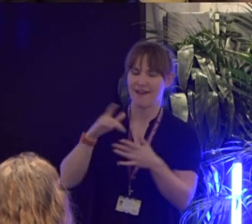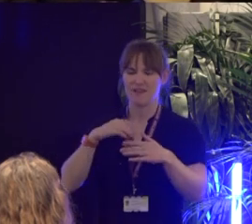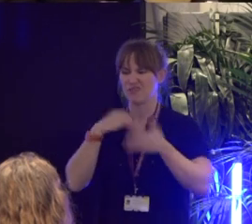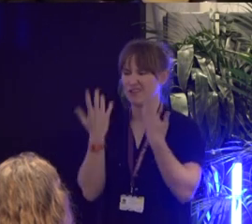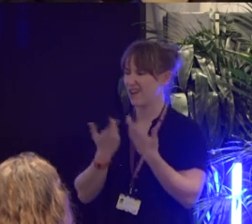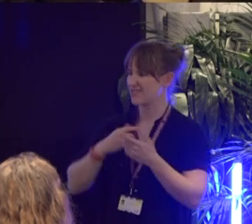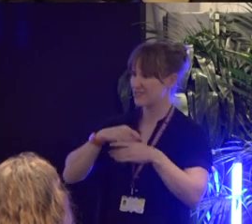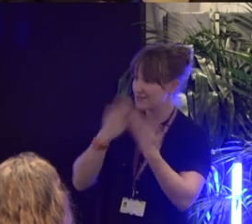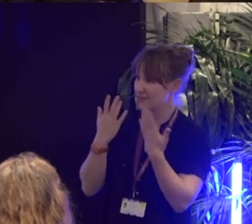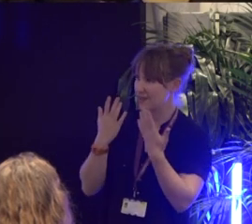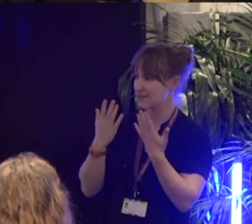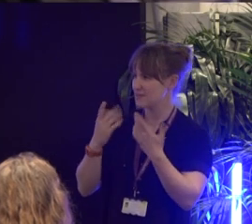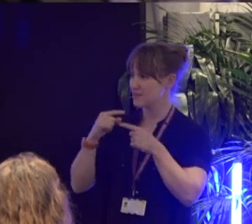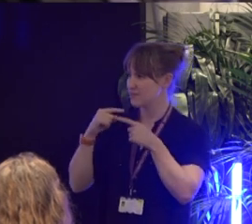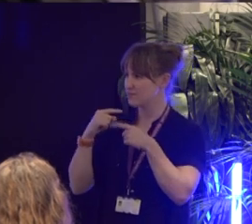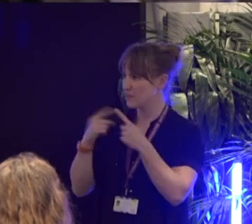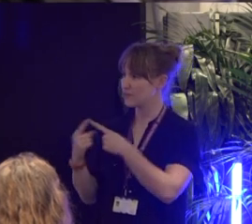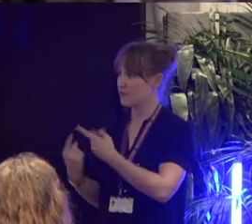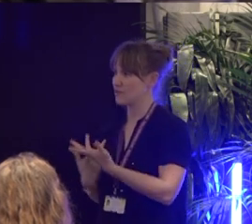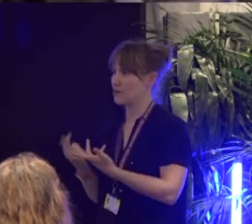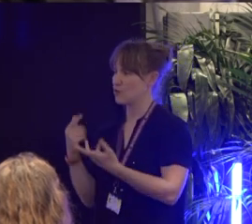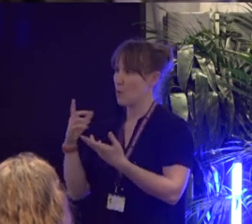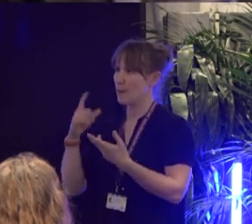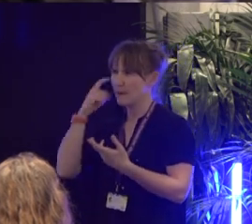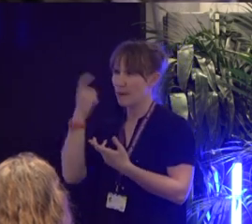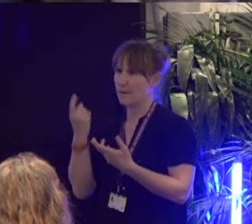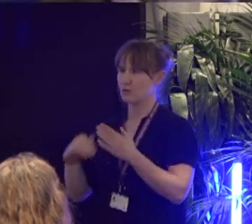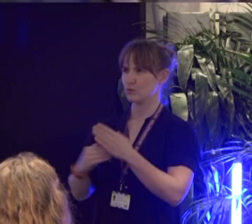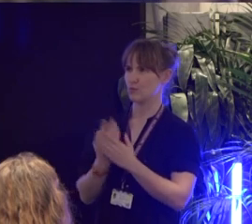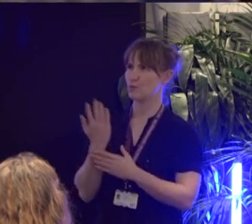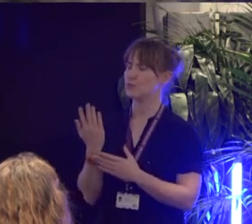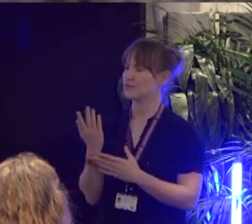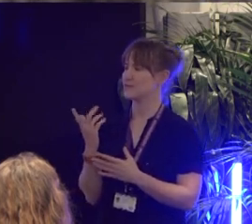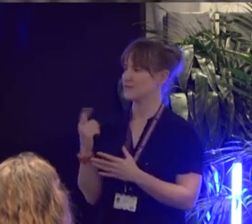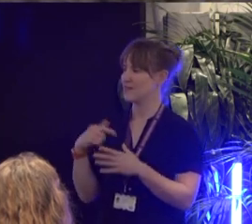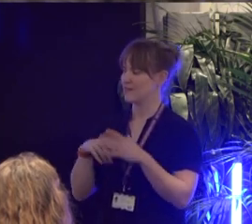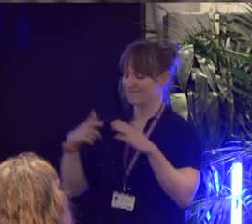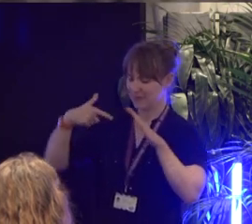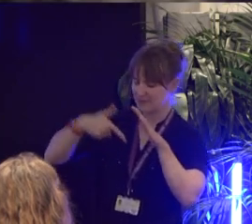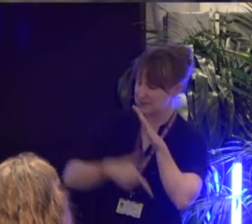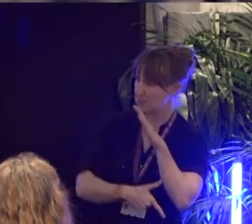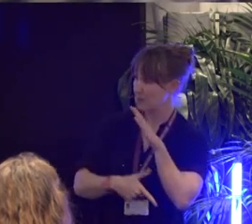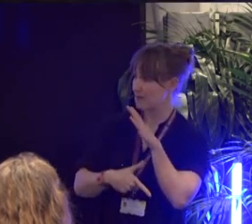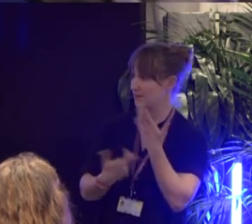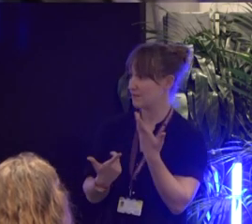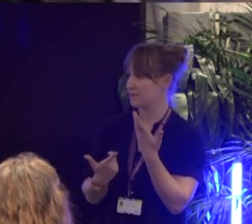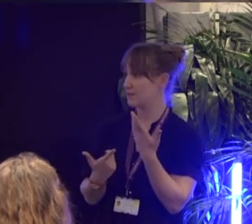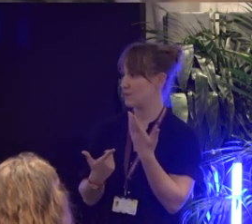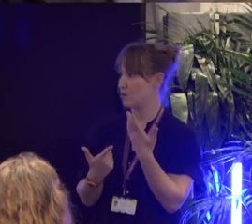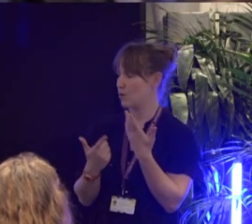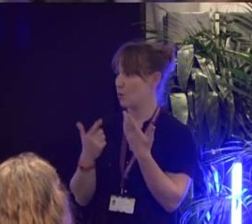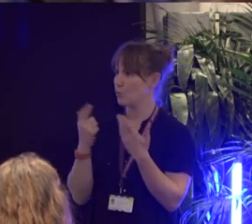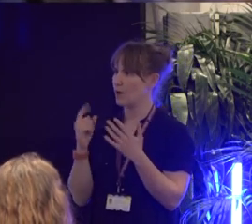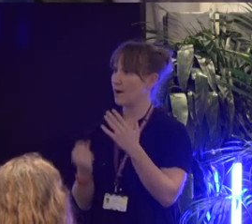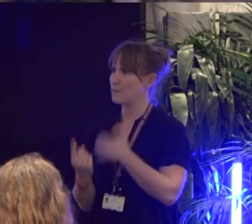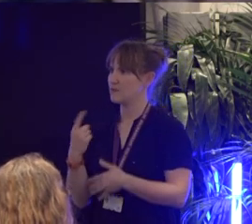thinking of novelty in like a kind of deeper way, how could you maybe think of what happens when it fully